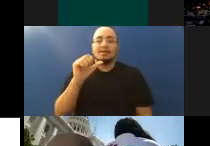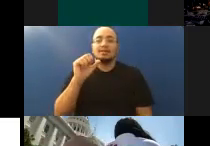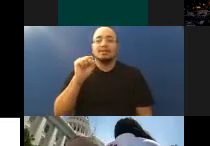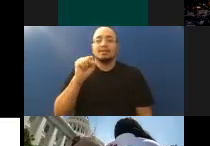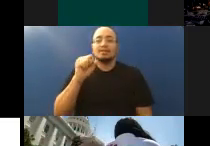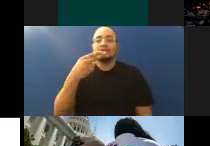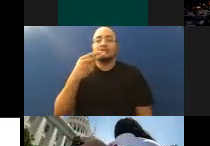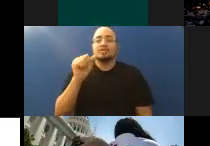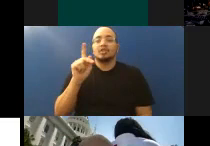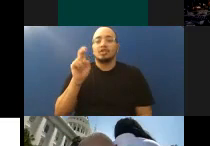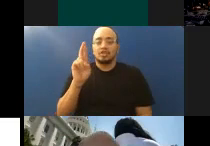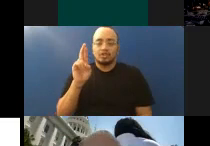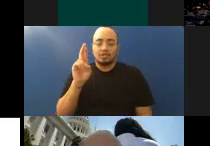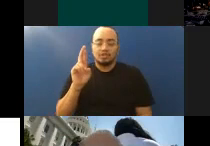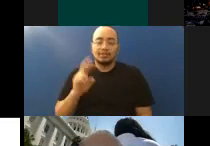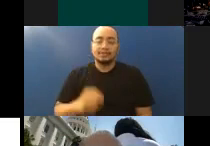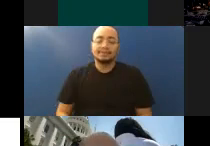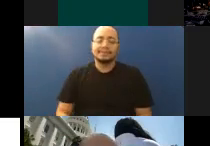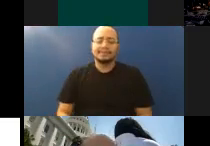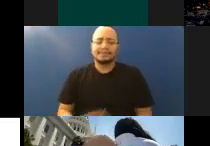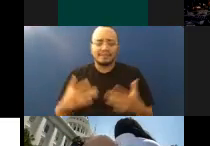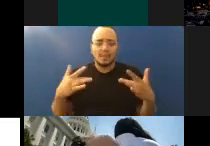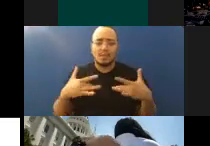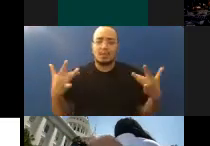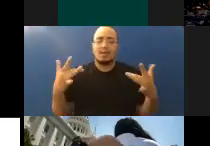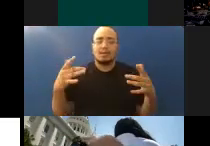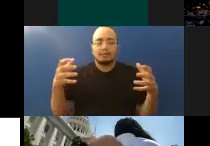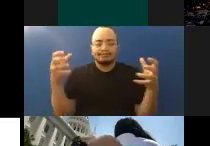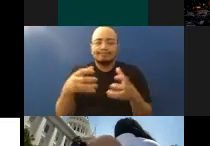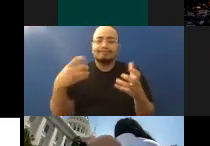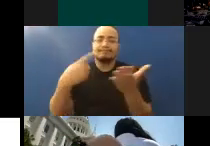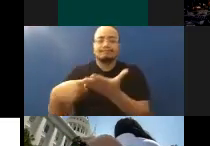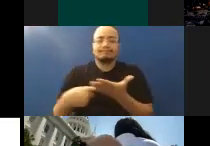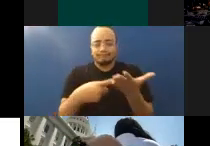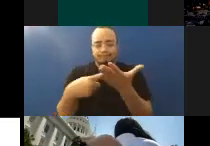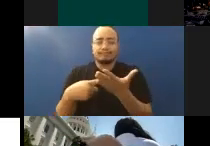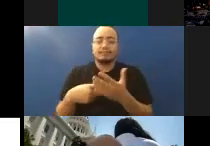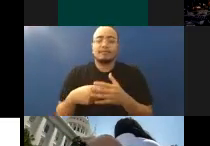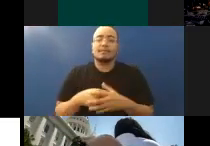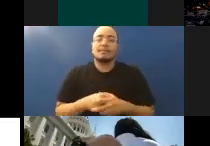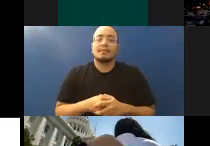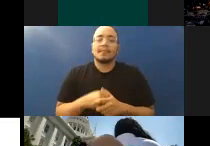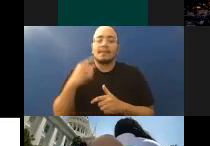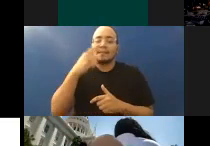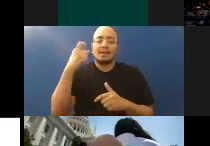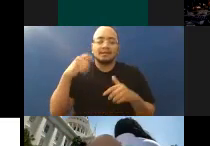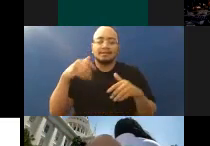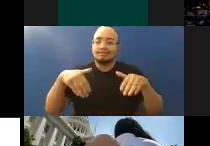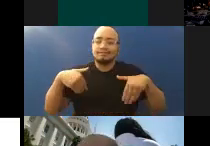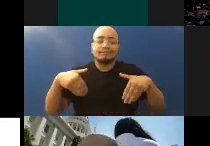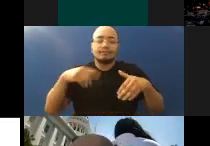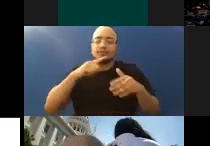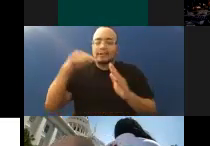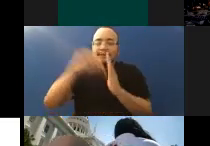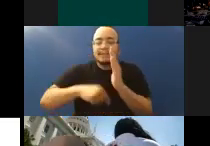I'm really happy that we're having these conversations. Because I don't feel like these conversations are brought up enough. I don't think they're talked